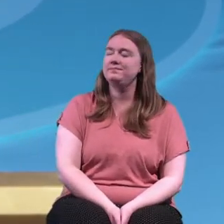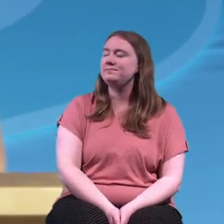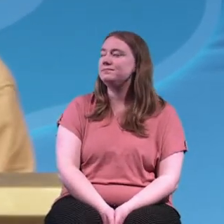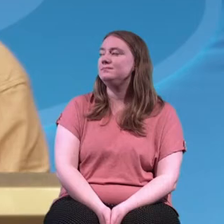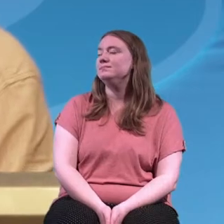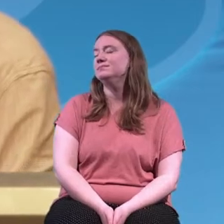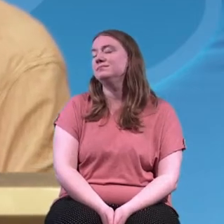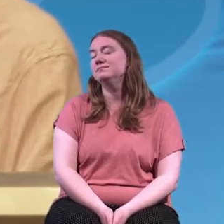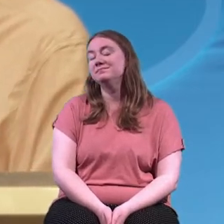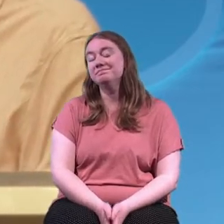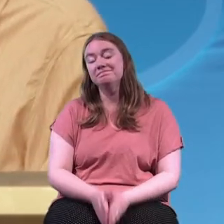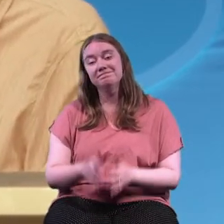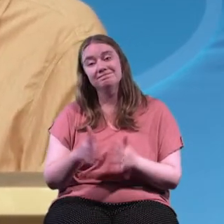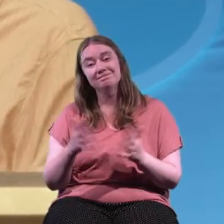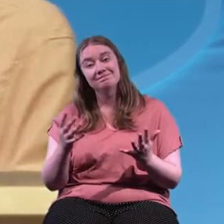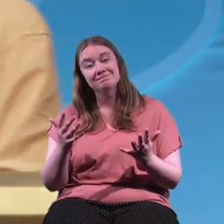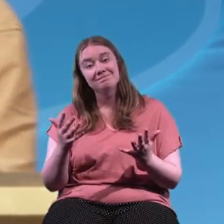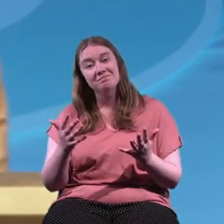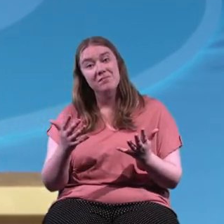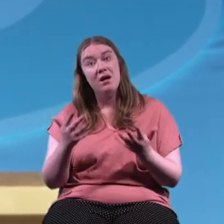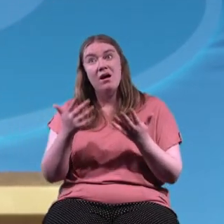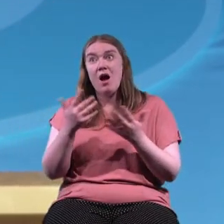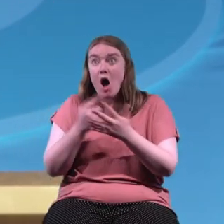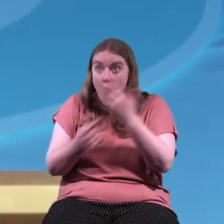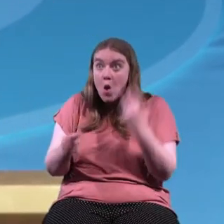But there is also rest in this life.